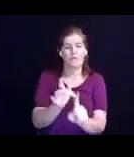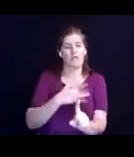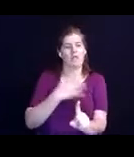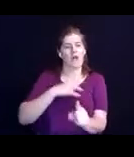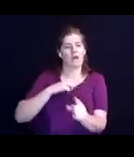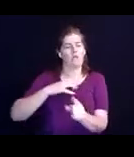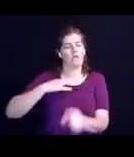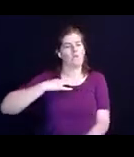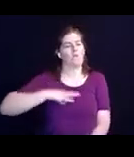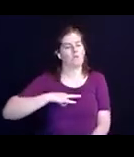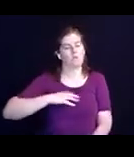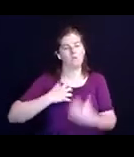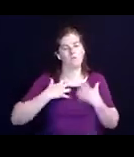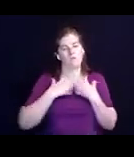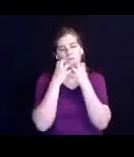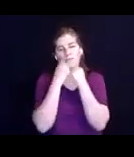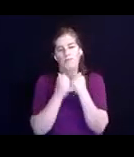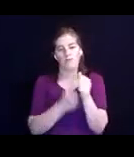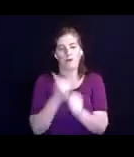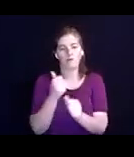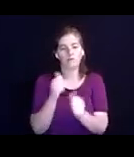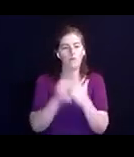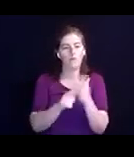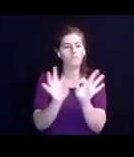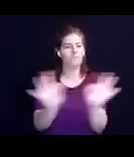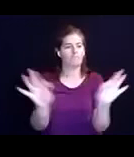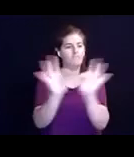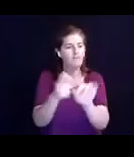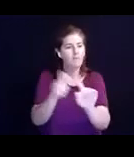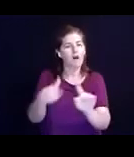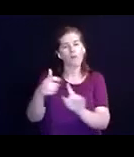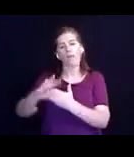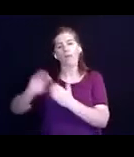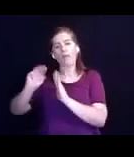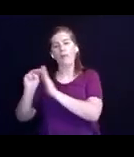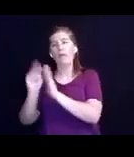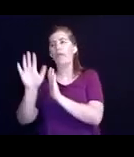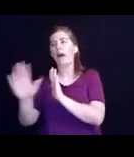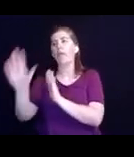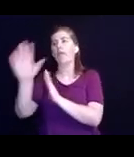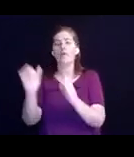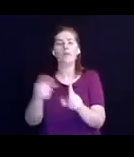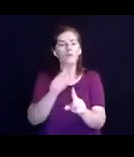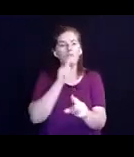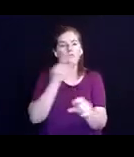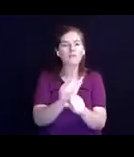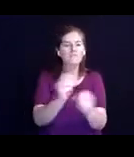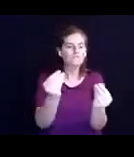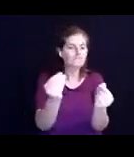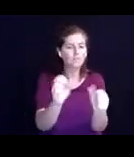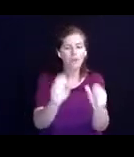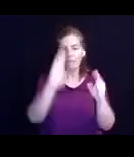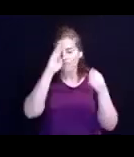comes through. It's where what distinguishes it from other learning models that are out there right now. It's very practical, it's very tangible, it's very